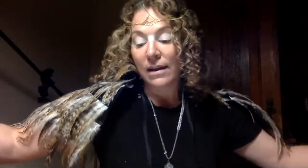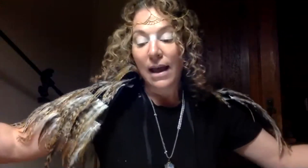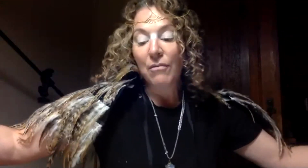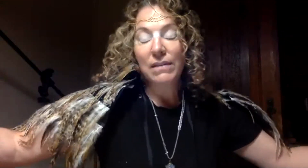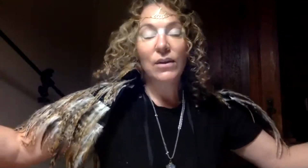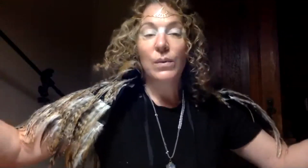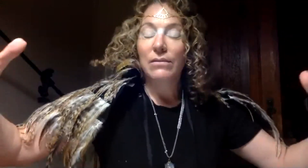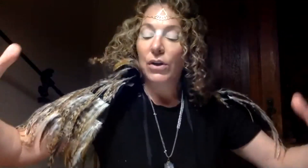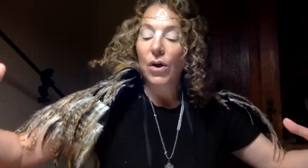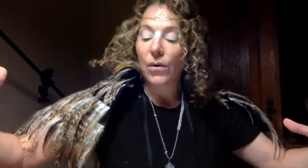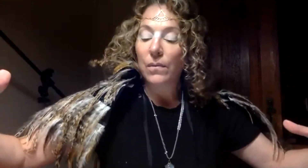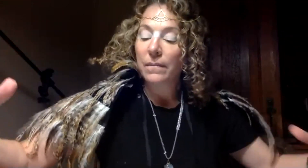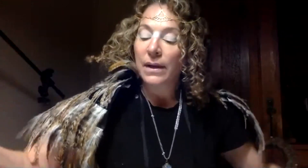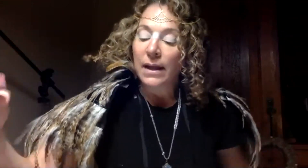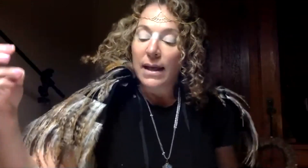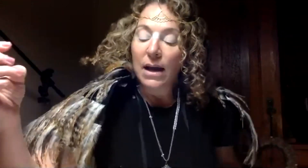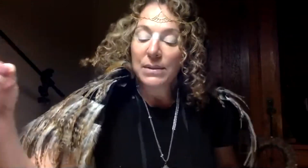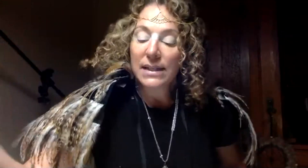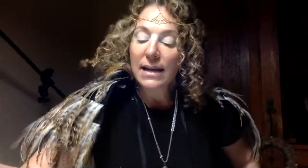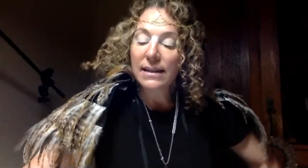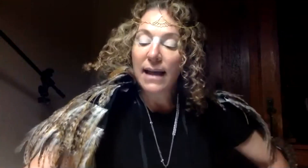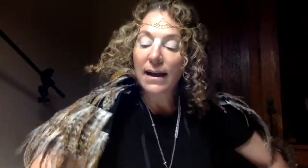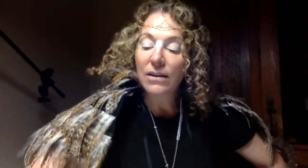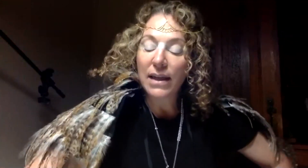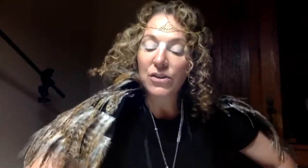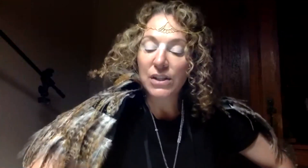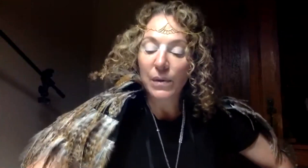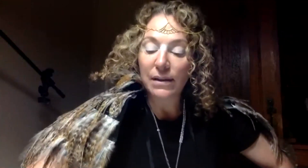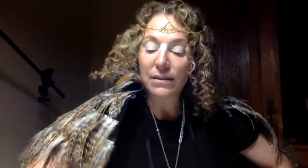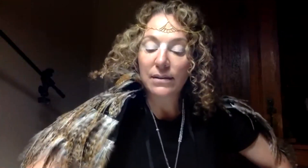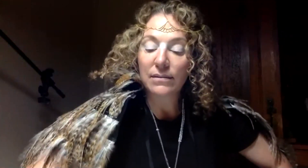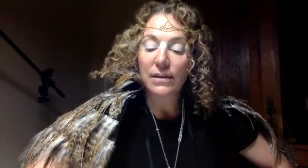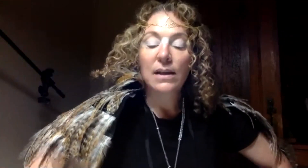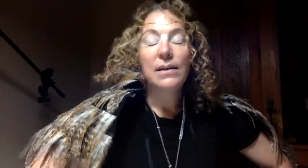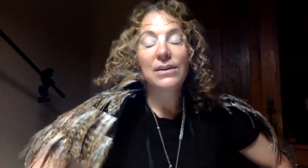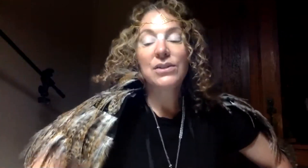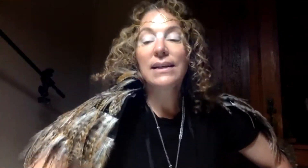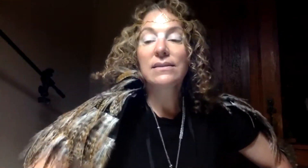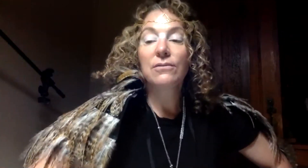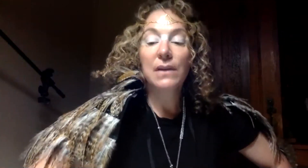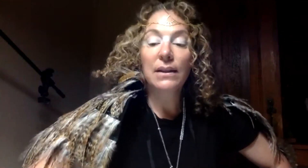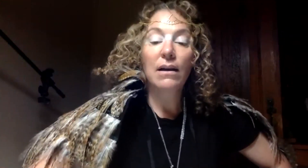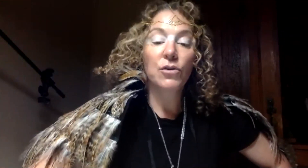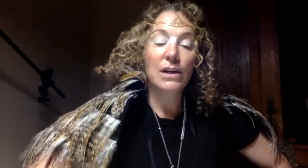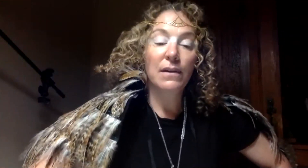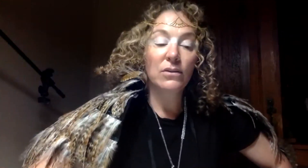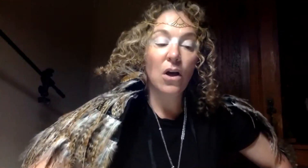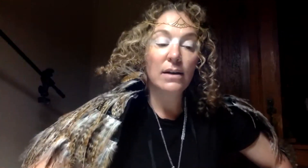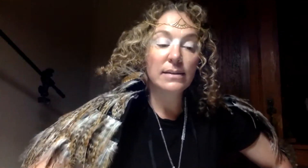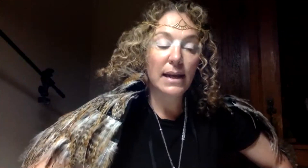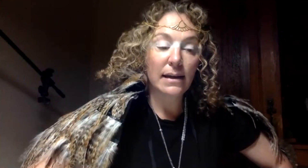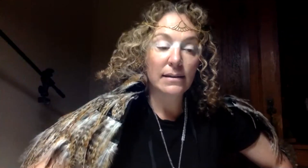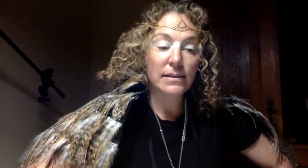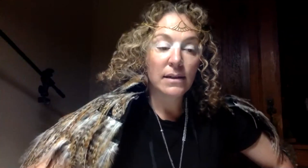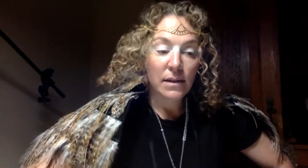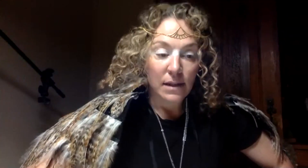holding everything that we even know. And I was connecting that kind of energy with, yeah, just like it's the feeling of grief and the